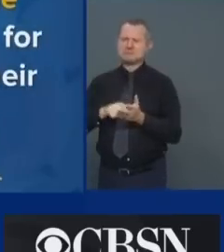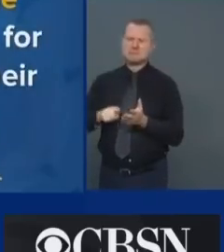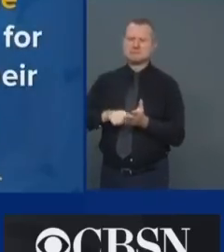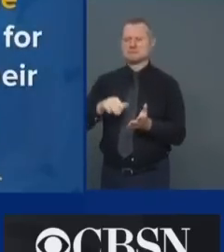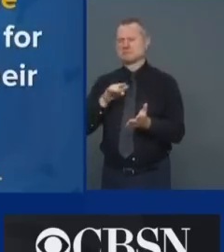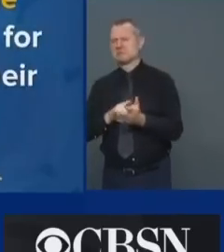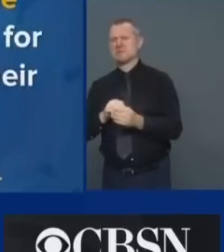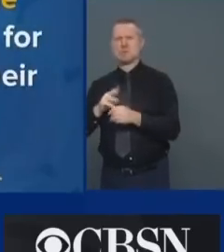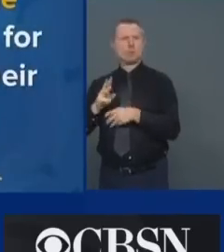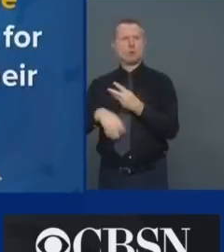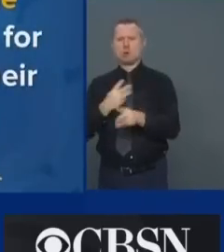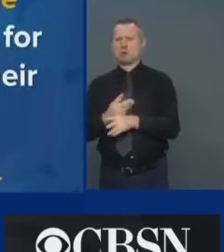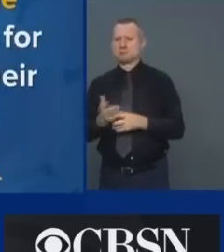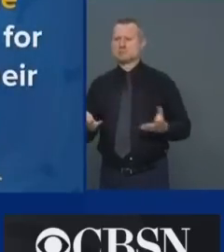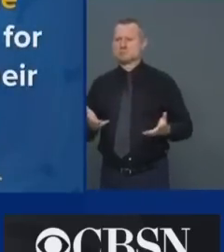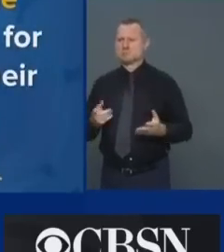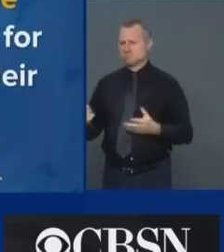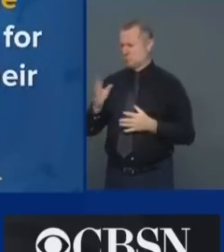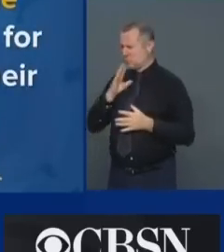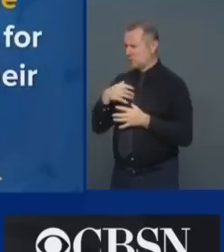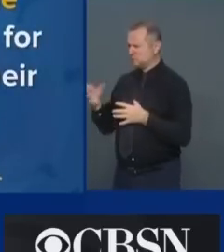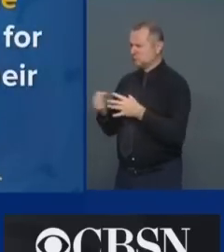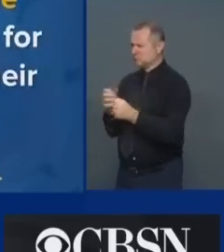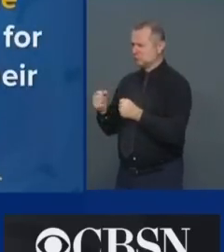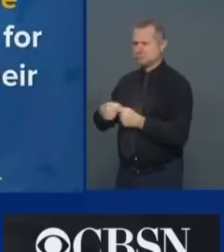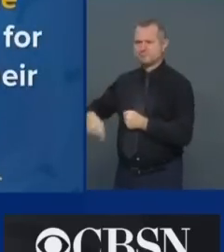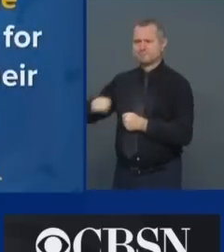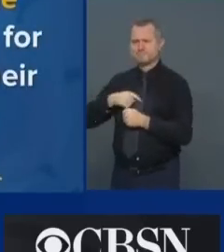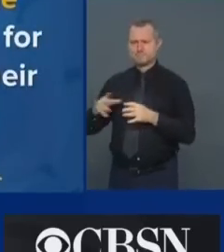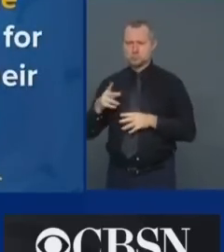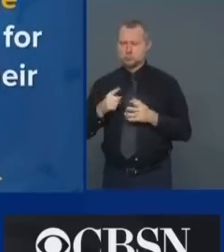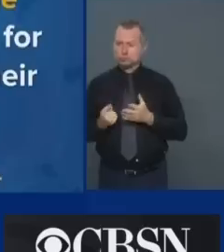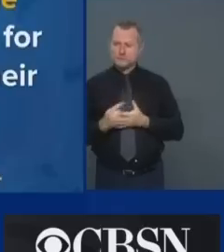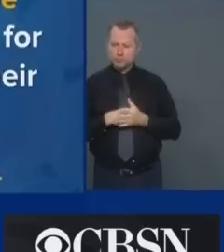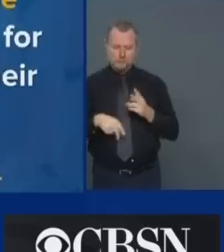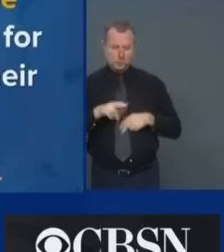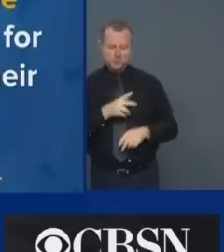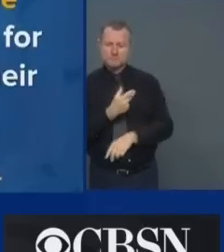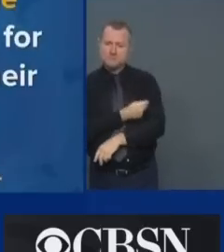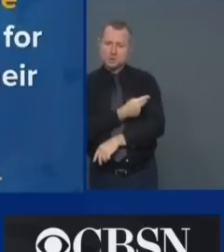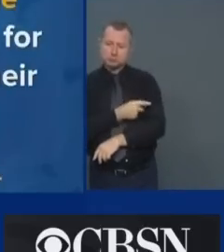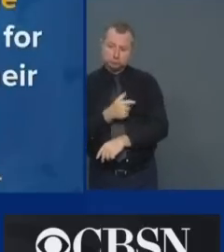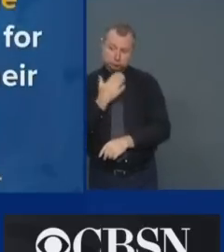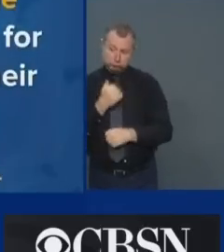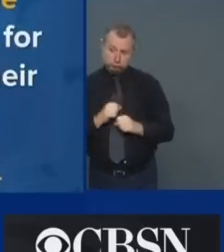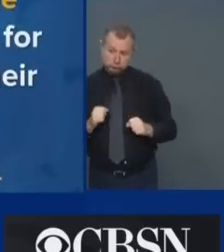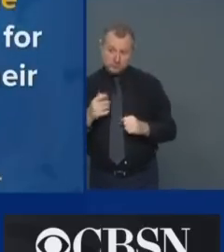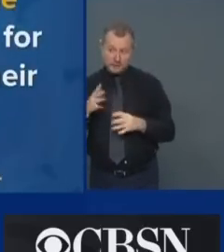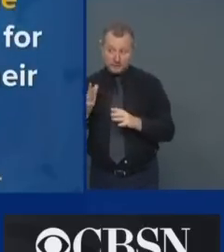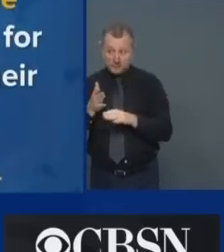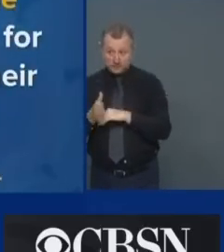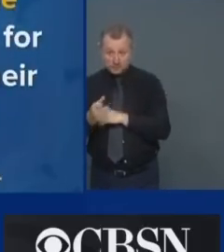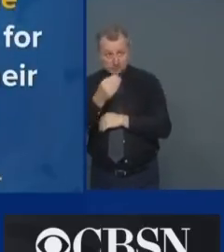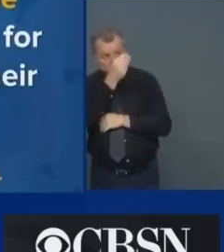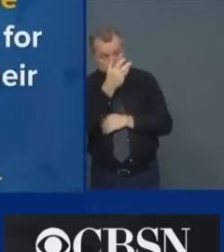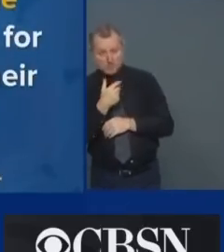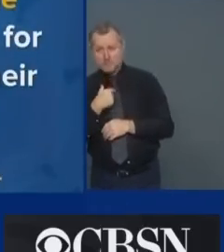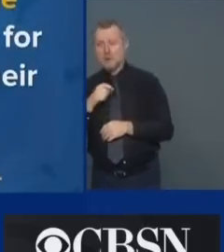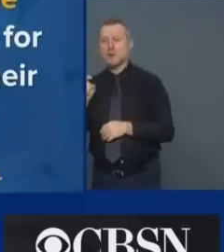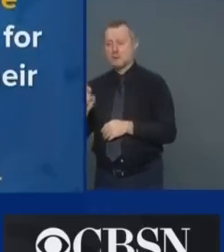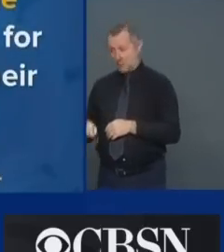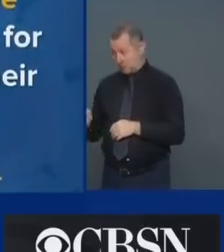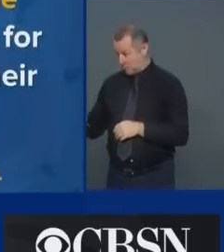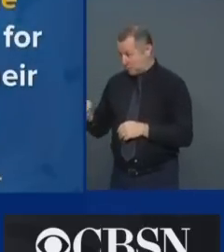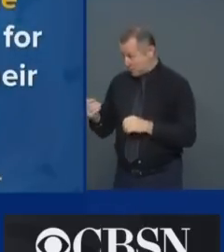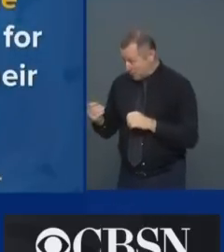to review the vaccine so I can look at the camera and can say to New Yorkers that it's safe to take.